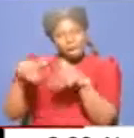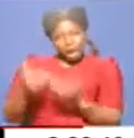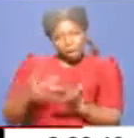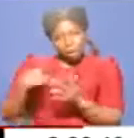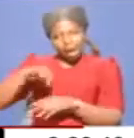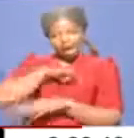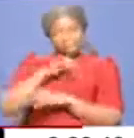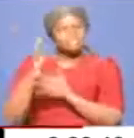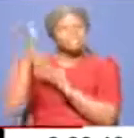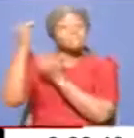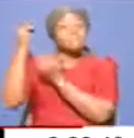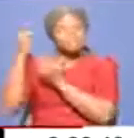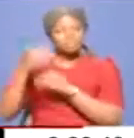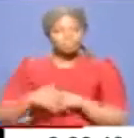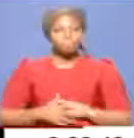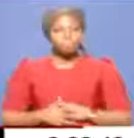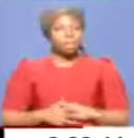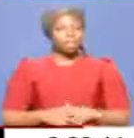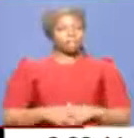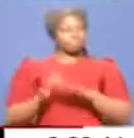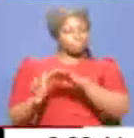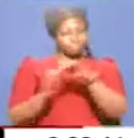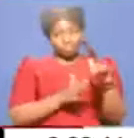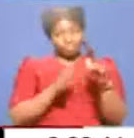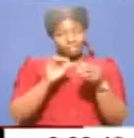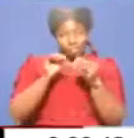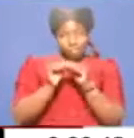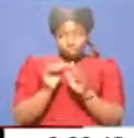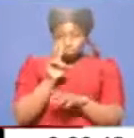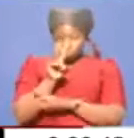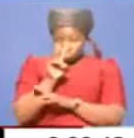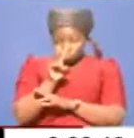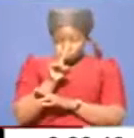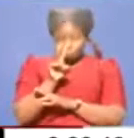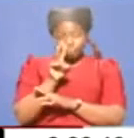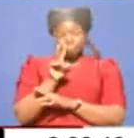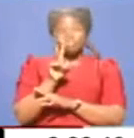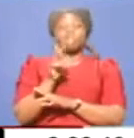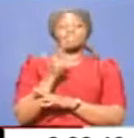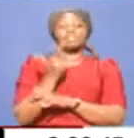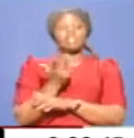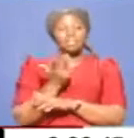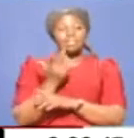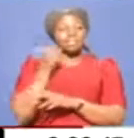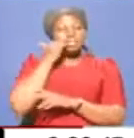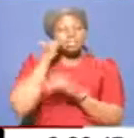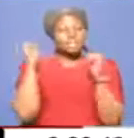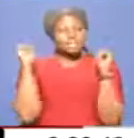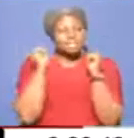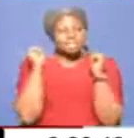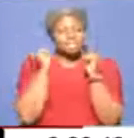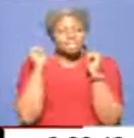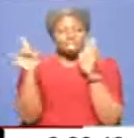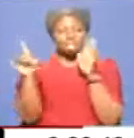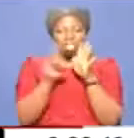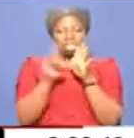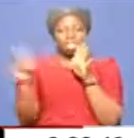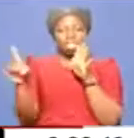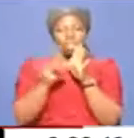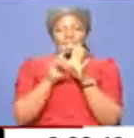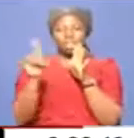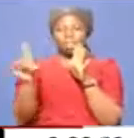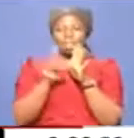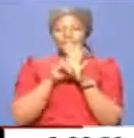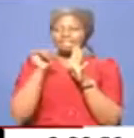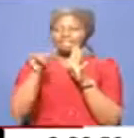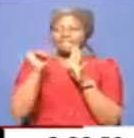plateaued. Then the second thing is that malaria outpatient visits account for the second